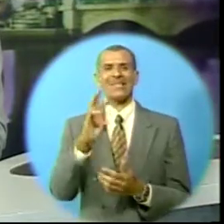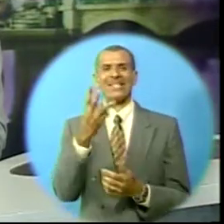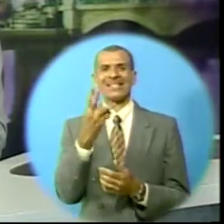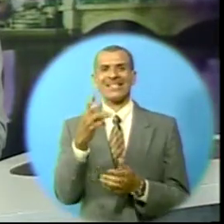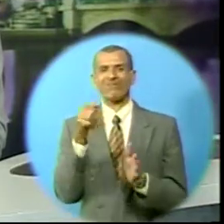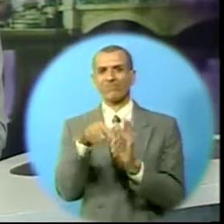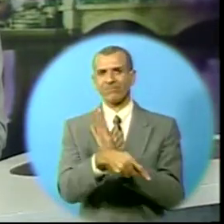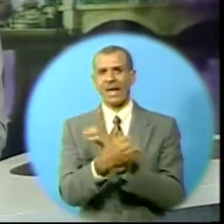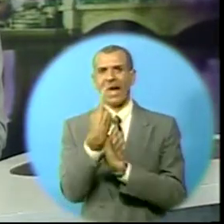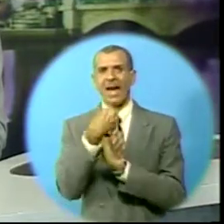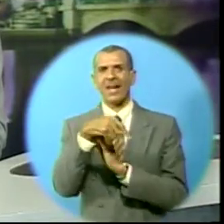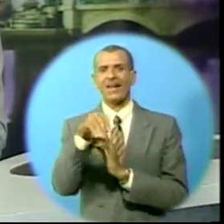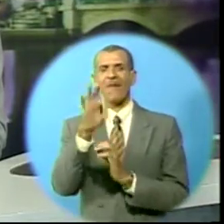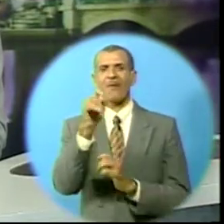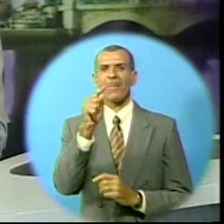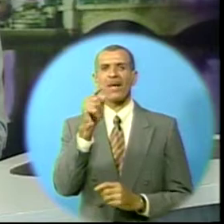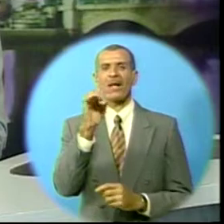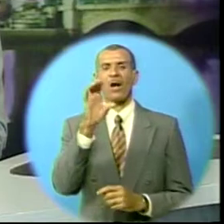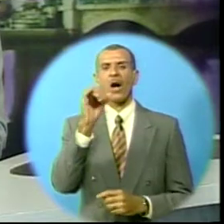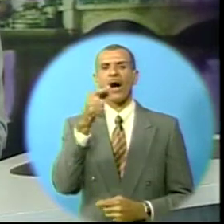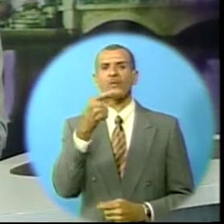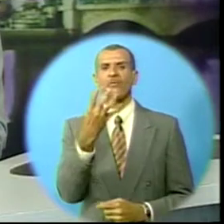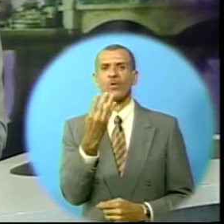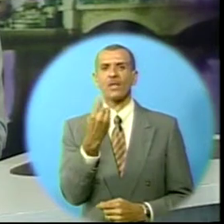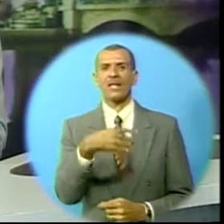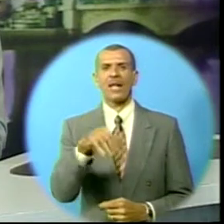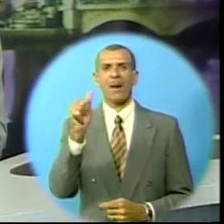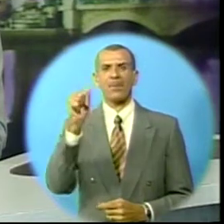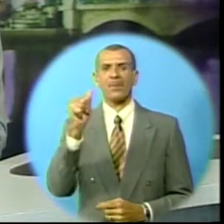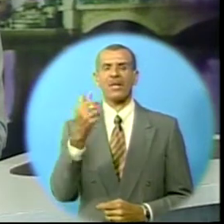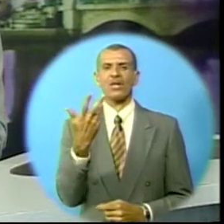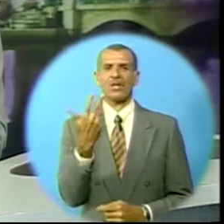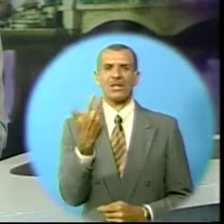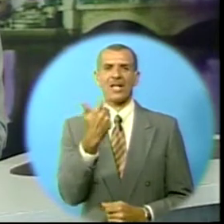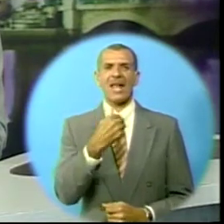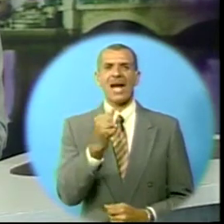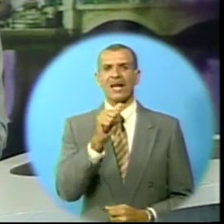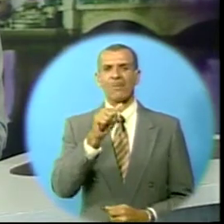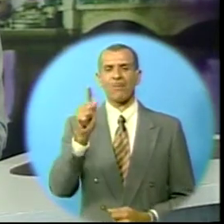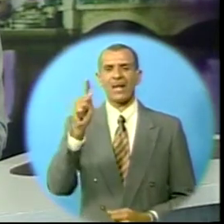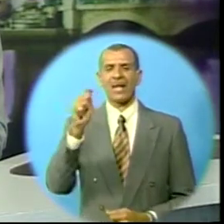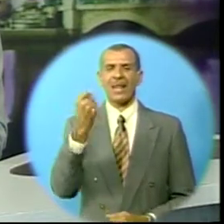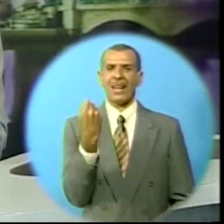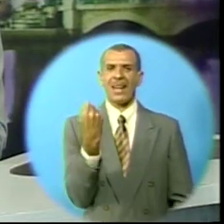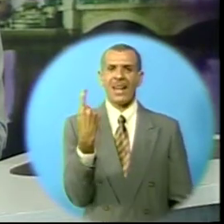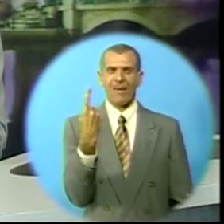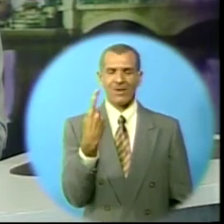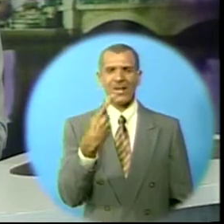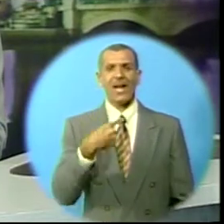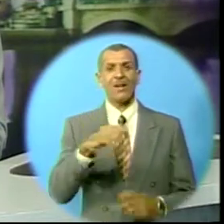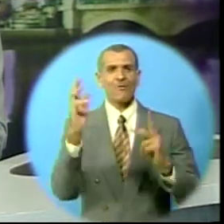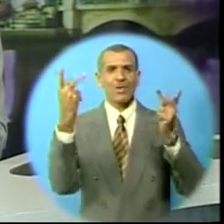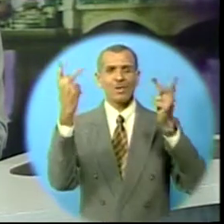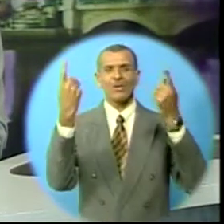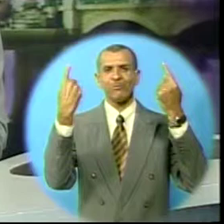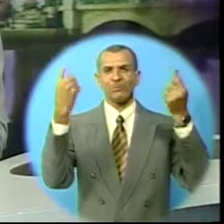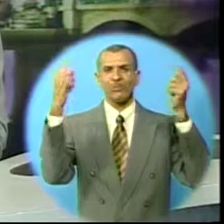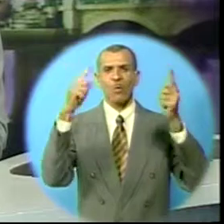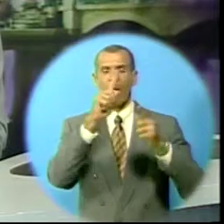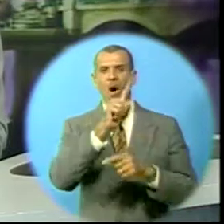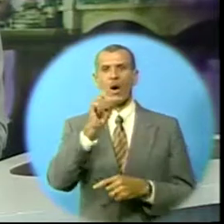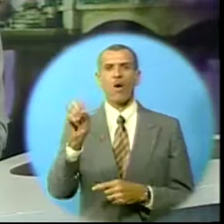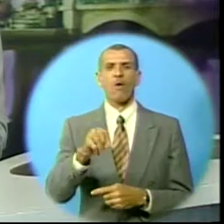while veteran Fabian Cox added 14, Amoniki with 13 and Akeem Payne 11. The commanding victory was accomplished in 1